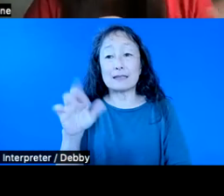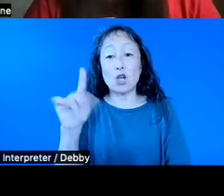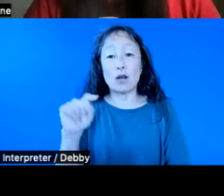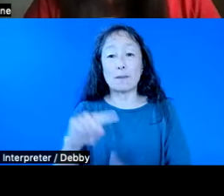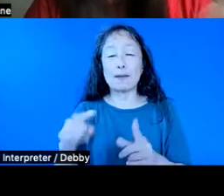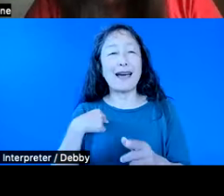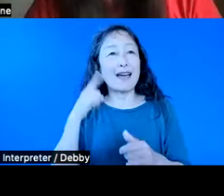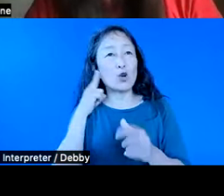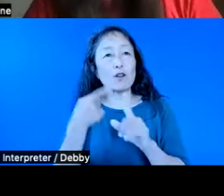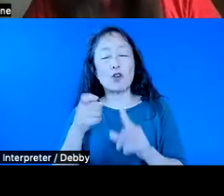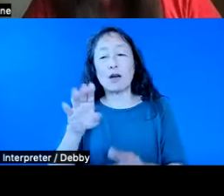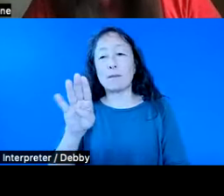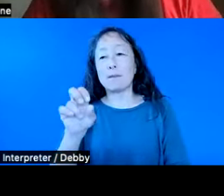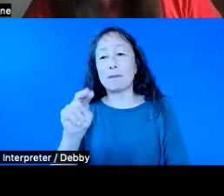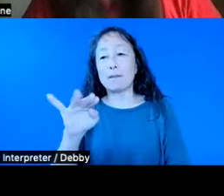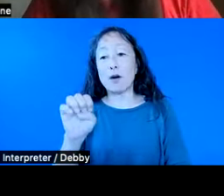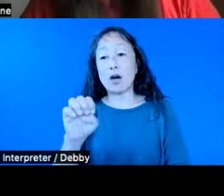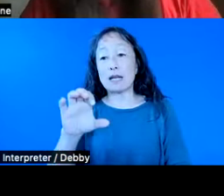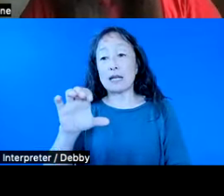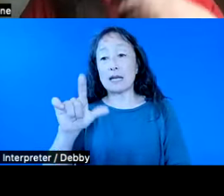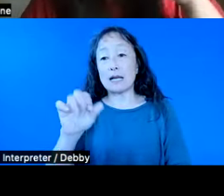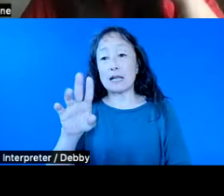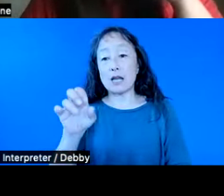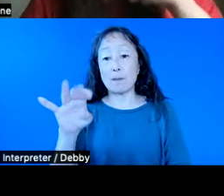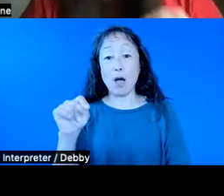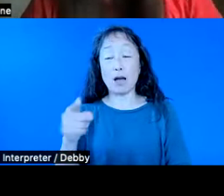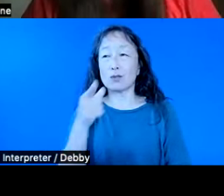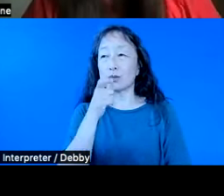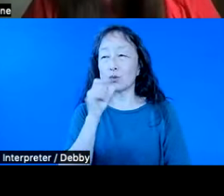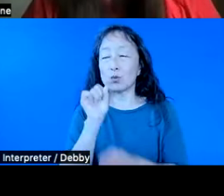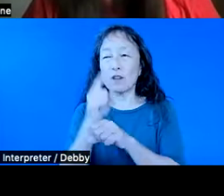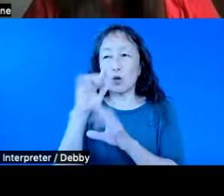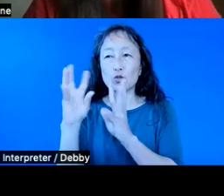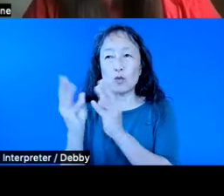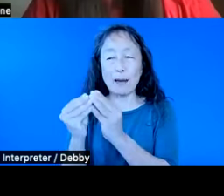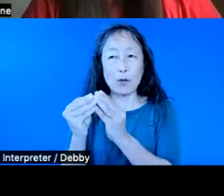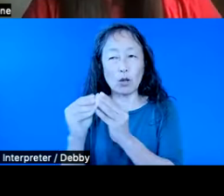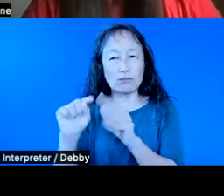Bonnie Claremont, who works for the Travel Law and Policy Institute. She presented at a SART conference that I